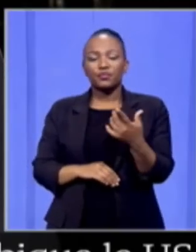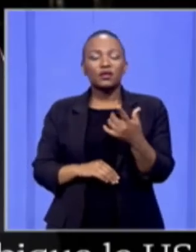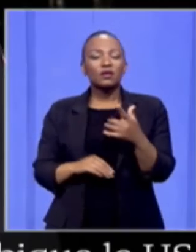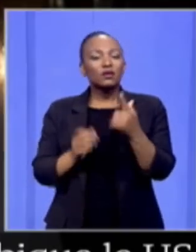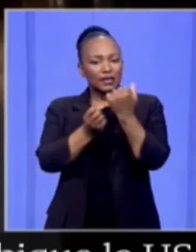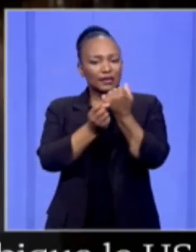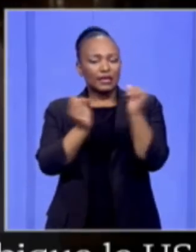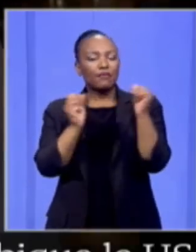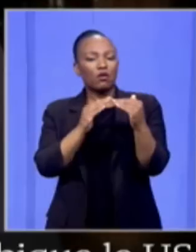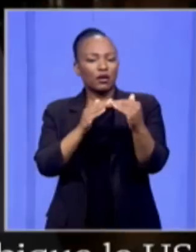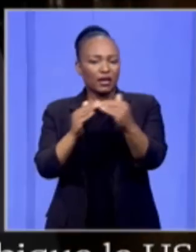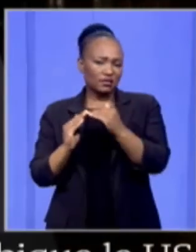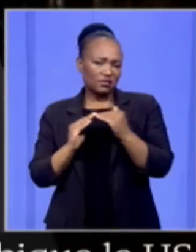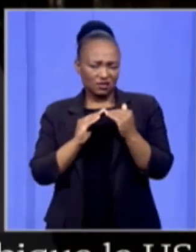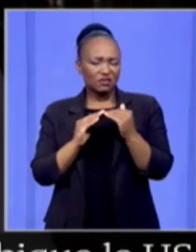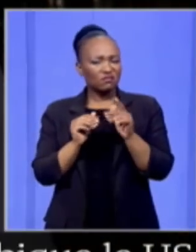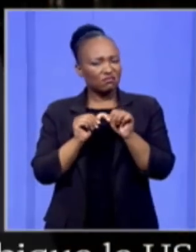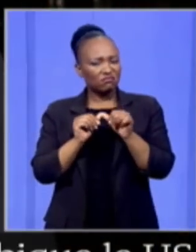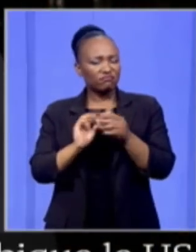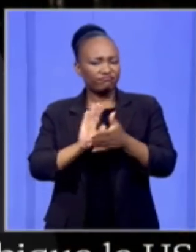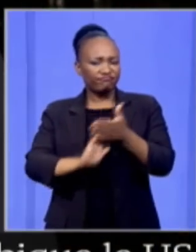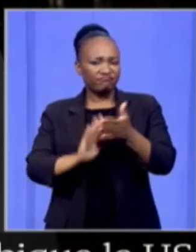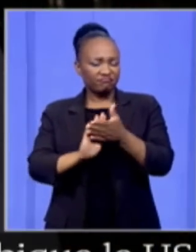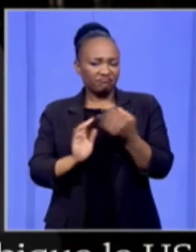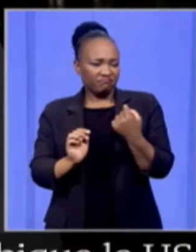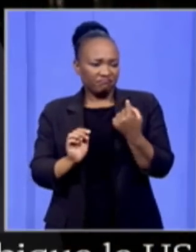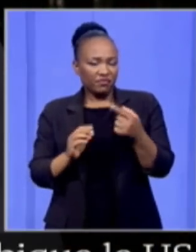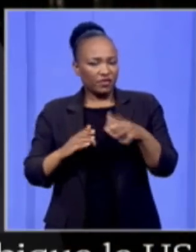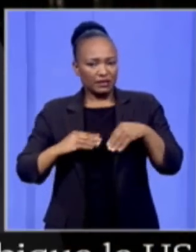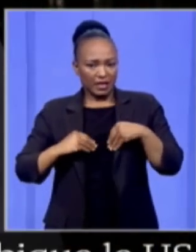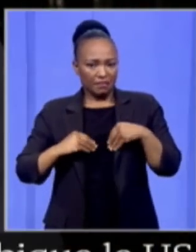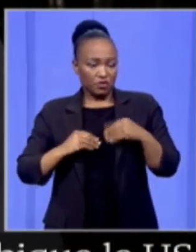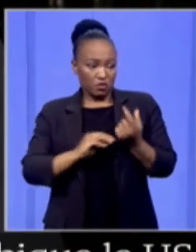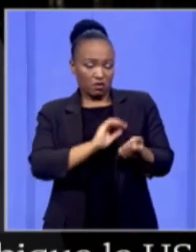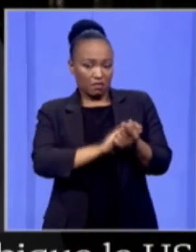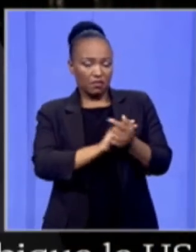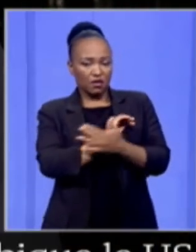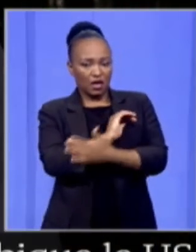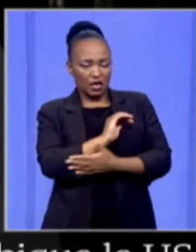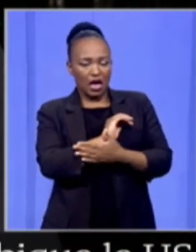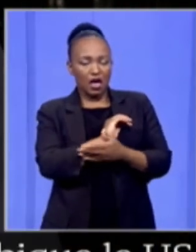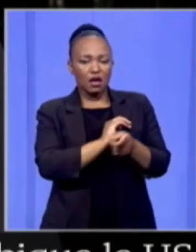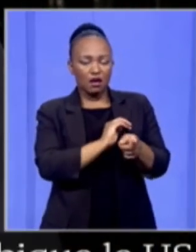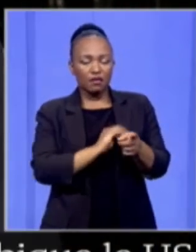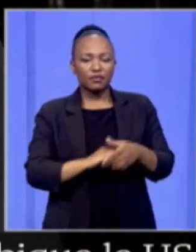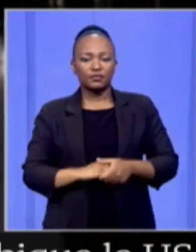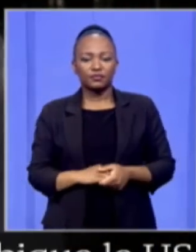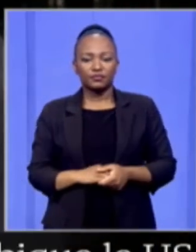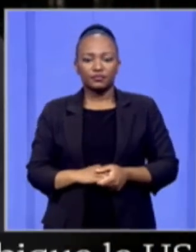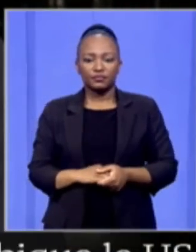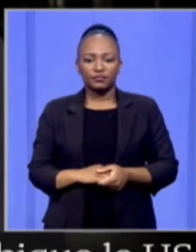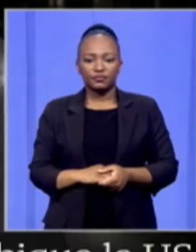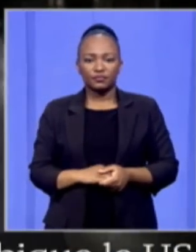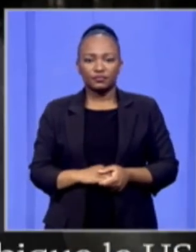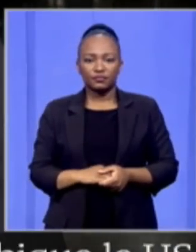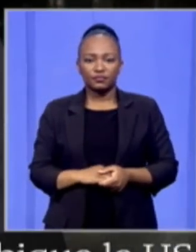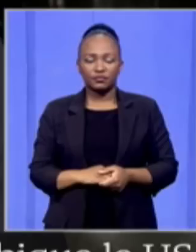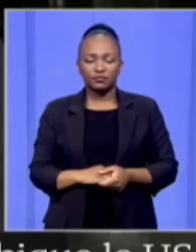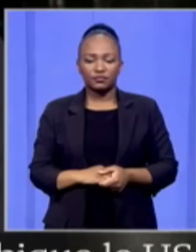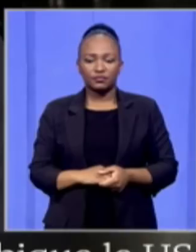rene mme ba tla tlameha hore ba amohele se etsahetseng ka hara naha eo. Sophie Mokoena,